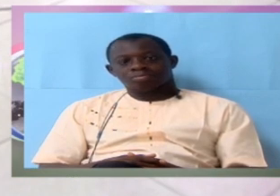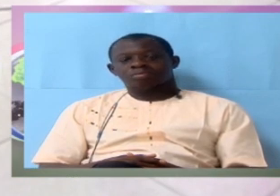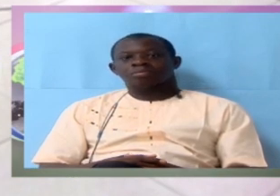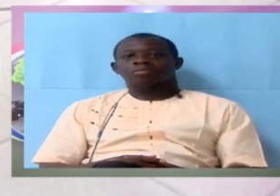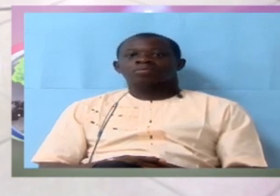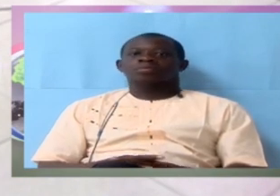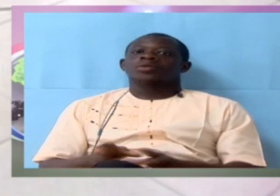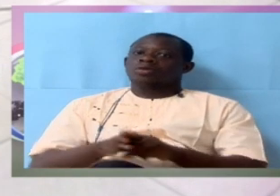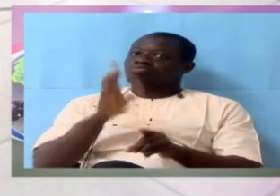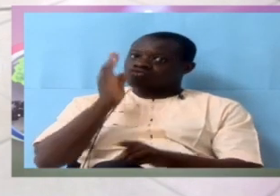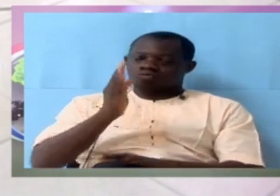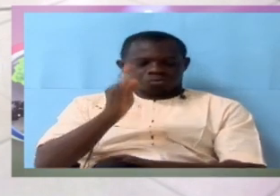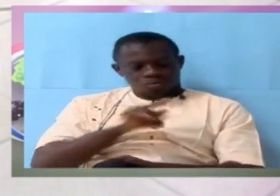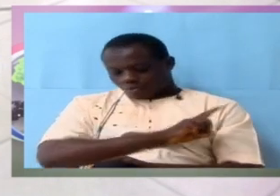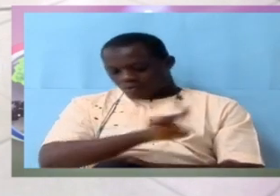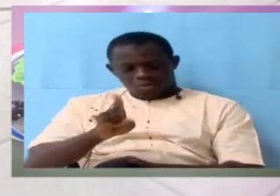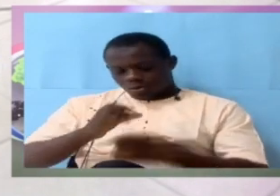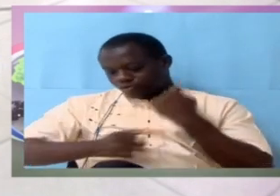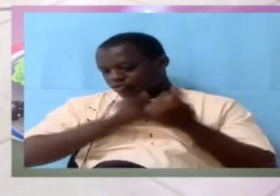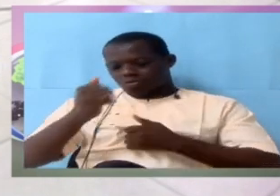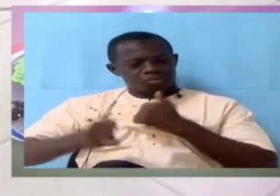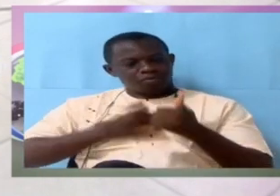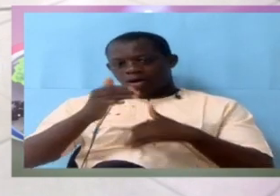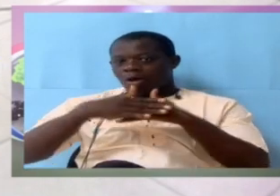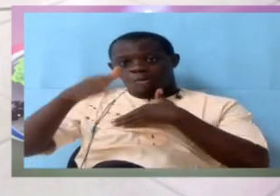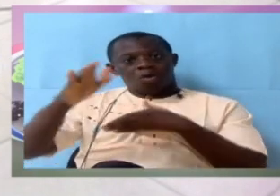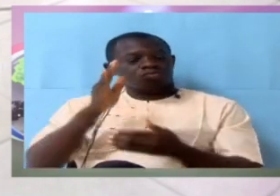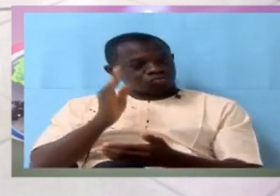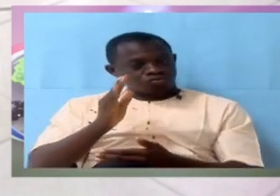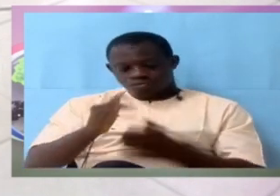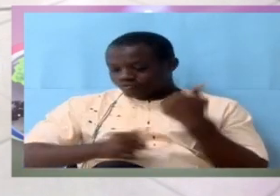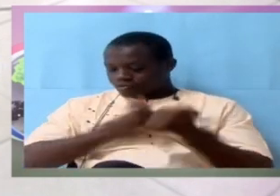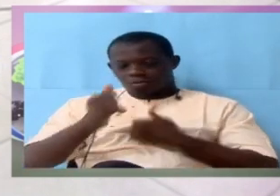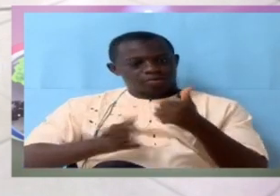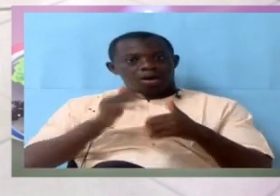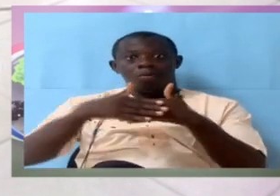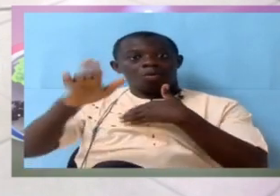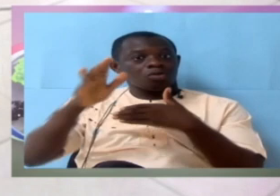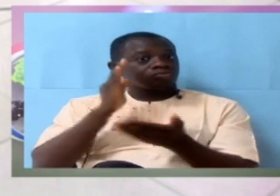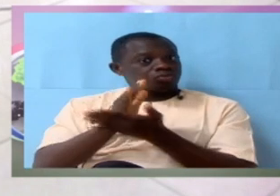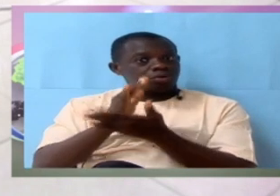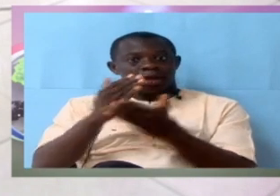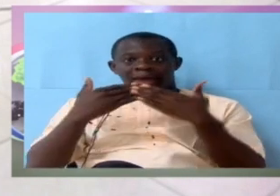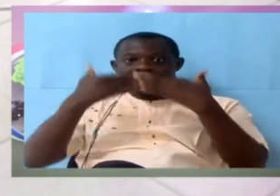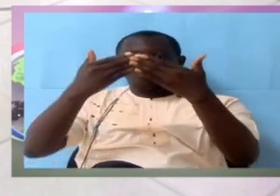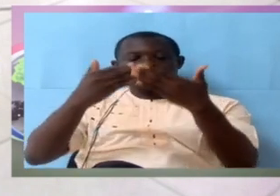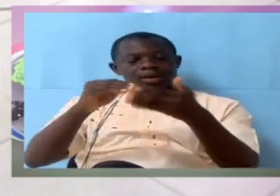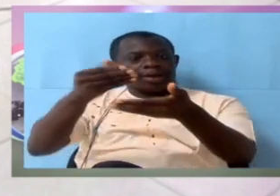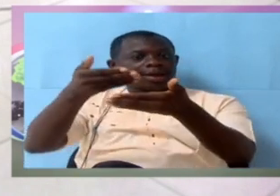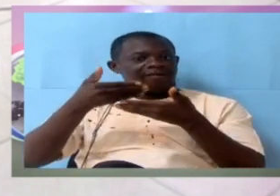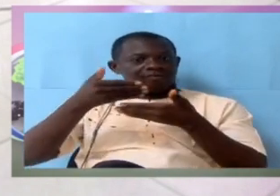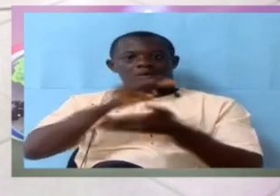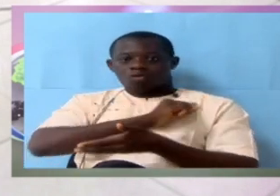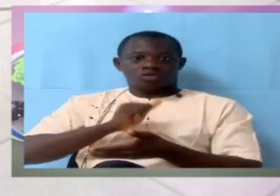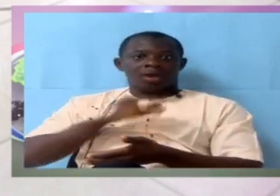really, we suffered there. We really suffered there. And in fact, the information he gave us at one time was that if you are